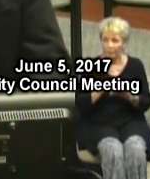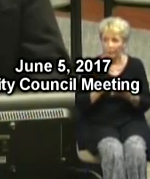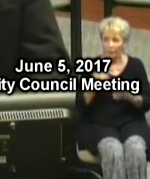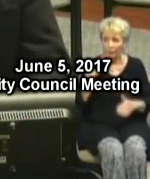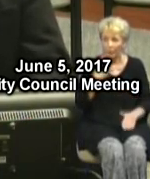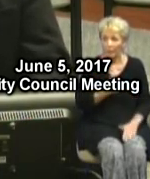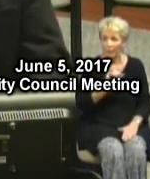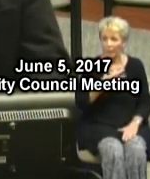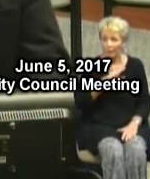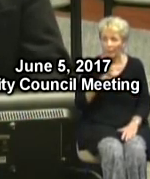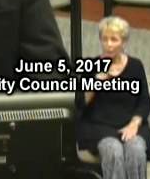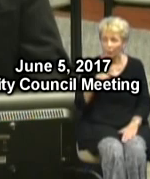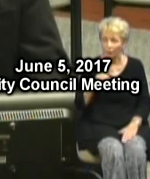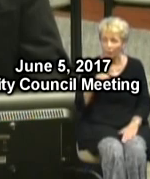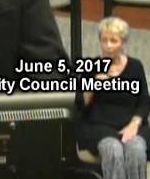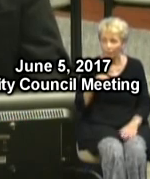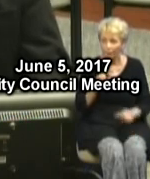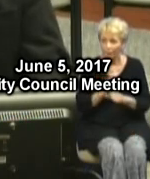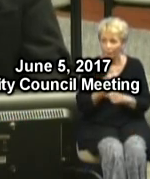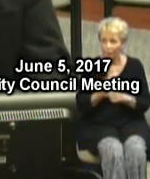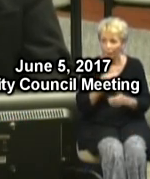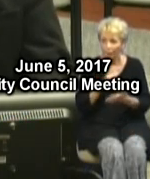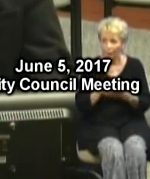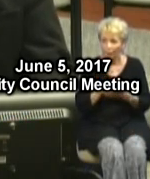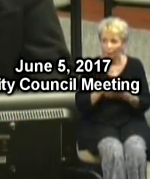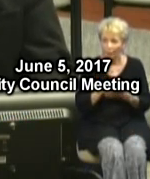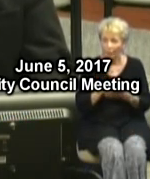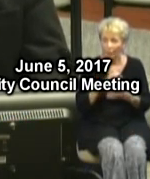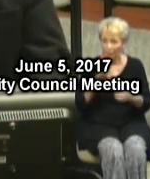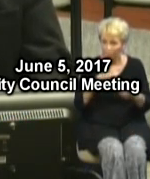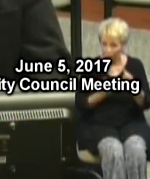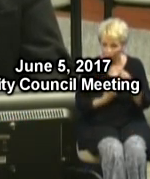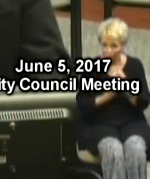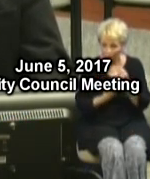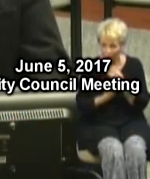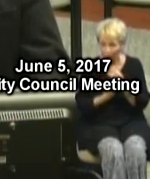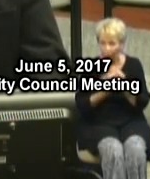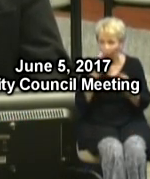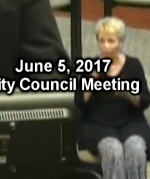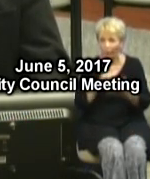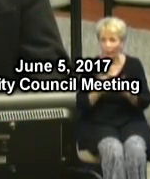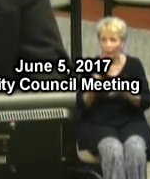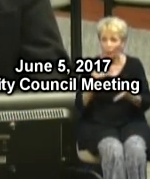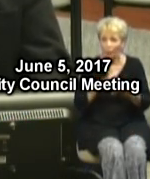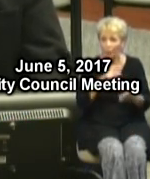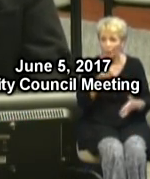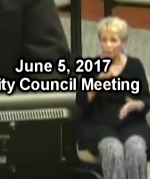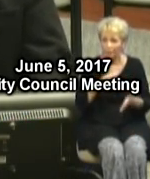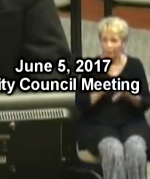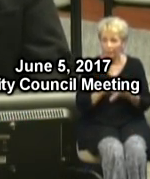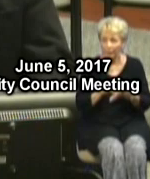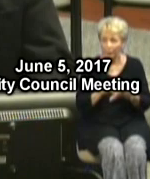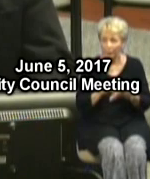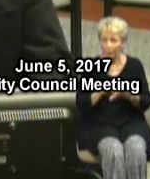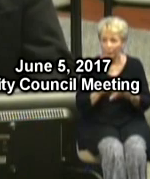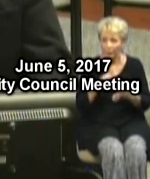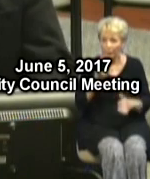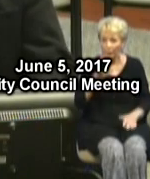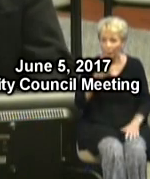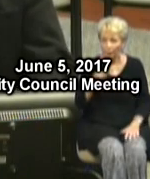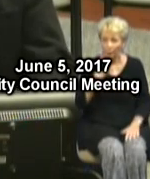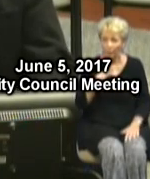we would like to make a qualified statement of support for the rezoning of this tract. The development of